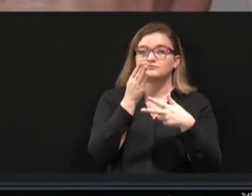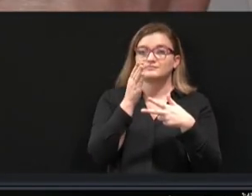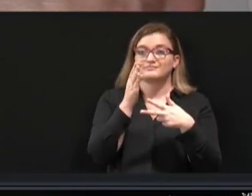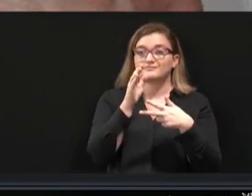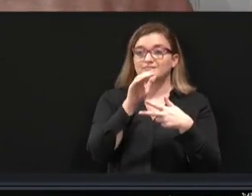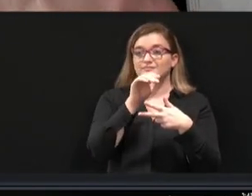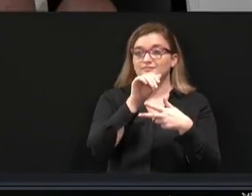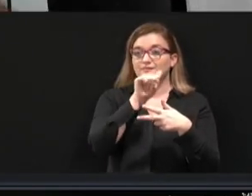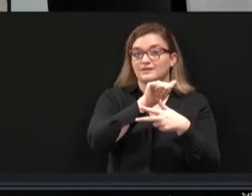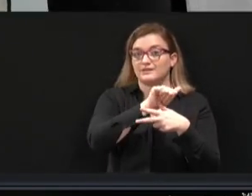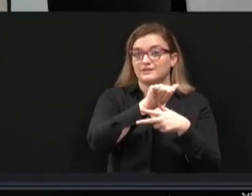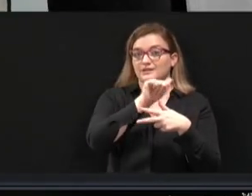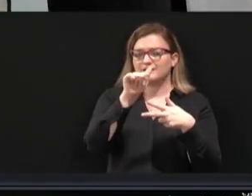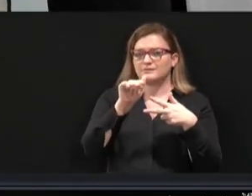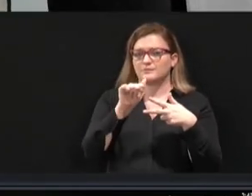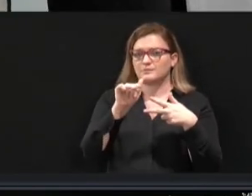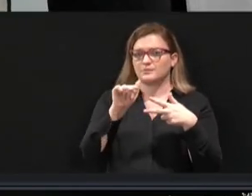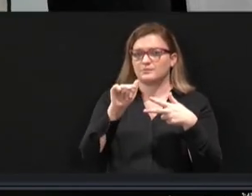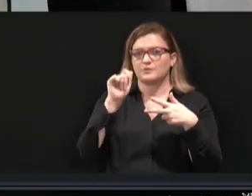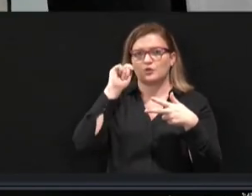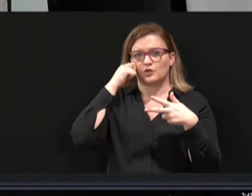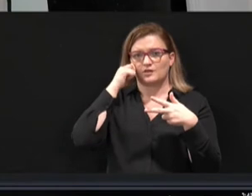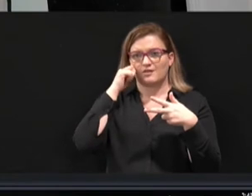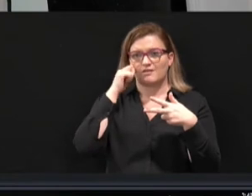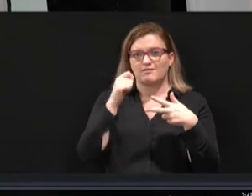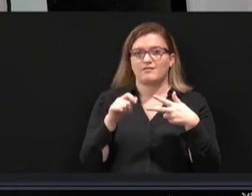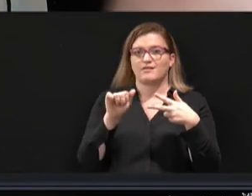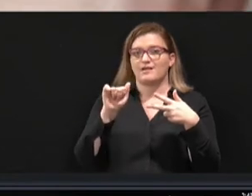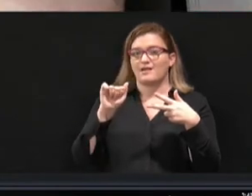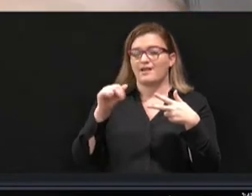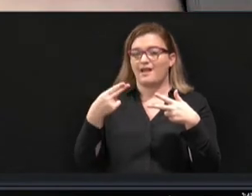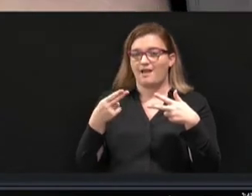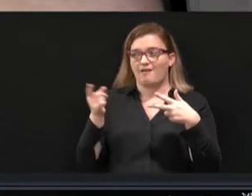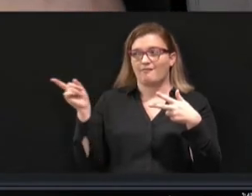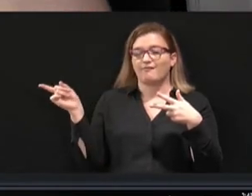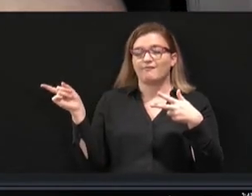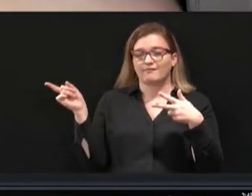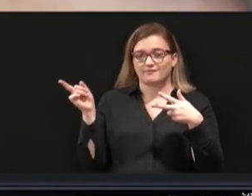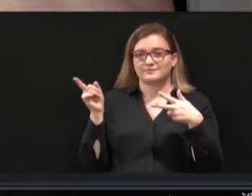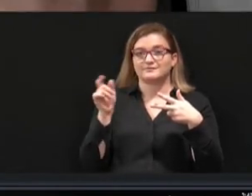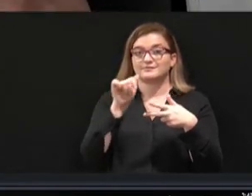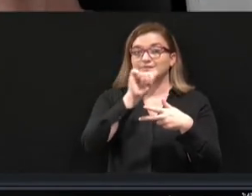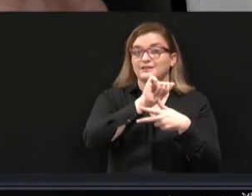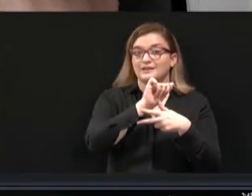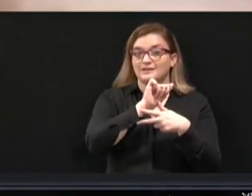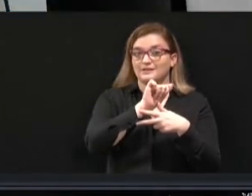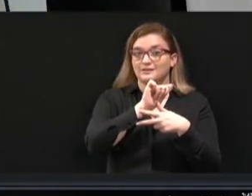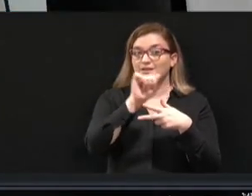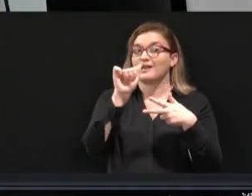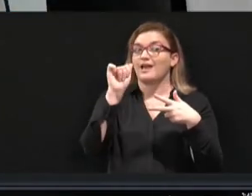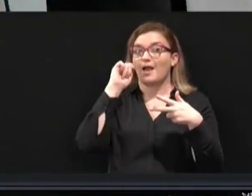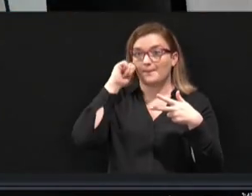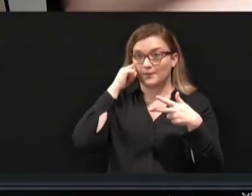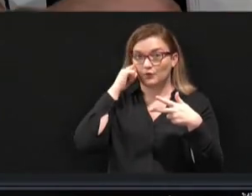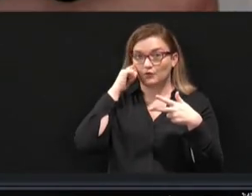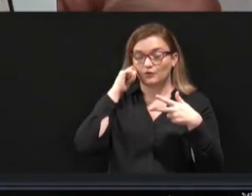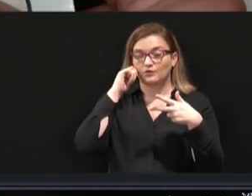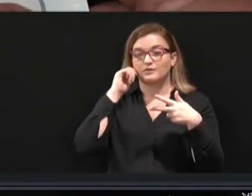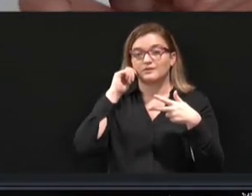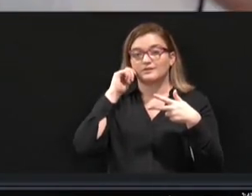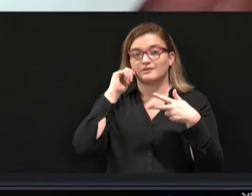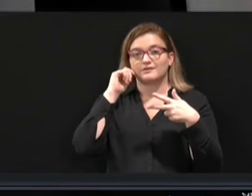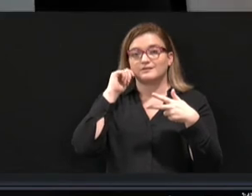A, apple, a. Thank you. A, apple, a.